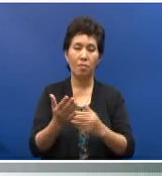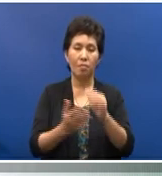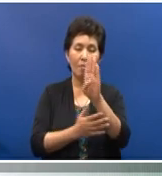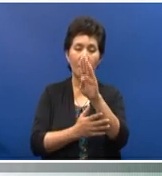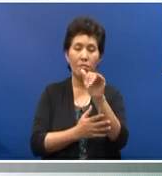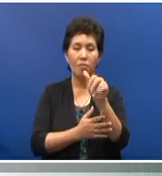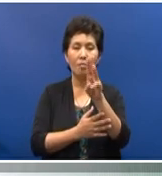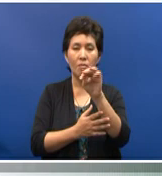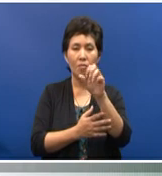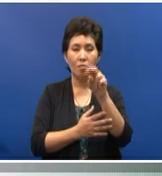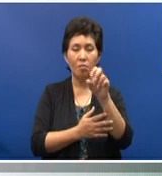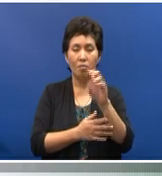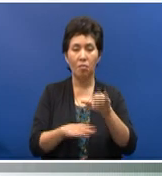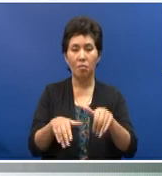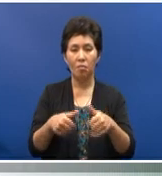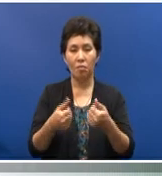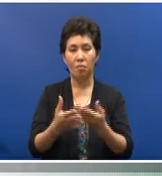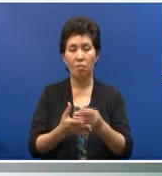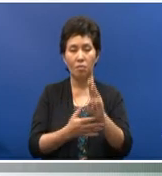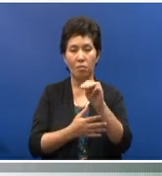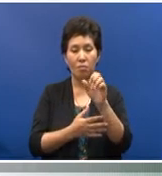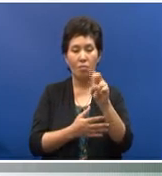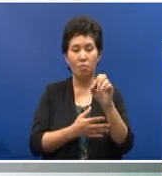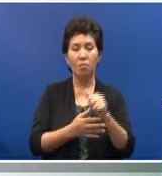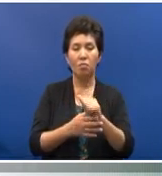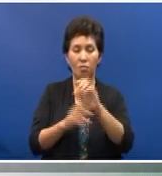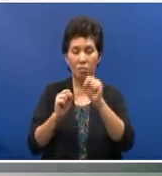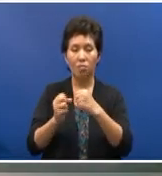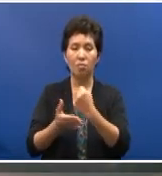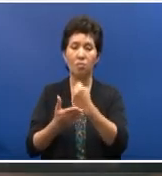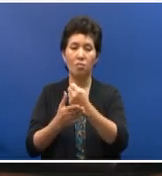as well as how they relate to more dominant groups in the society.